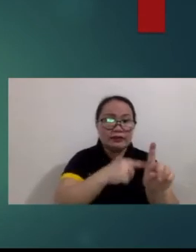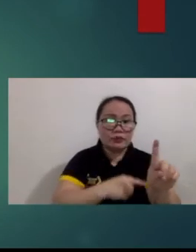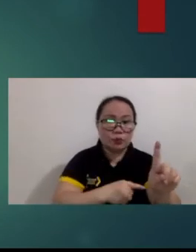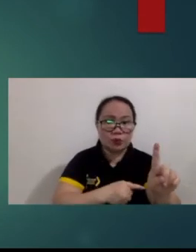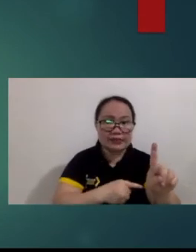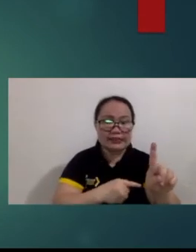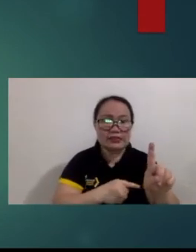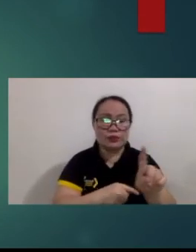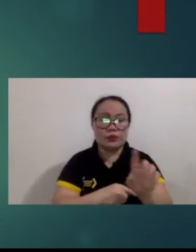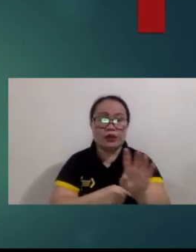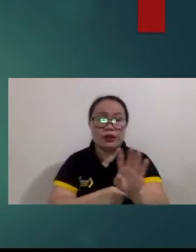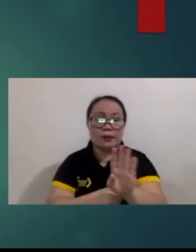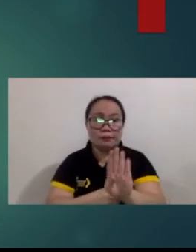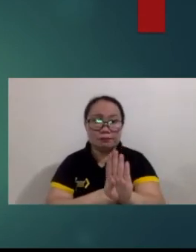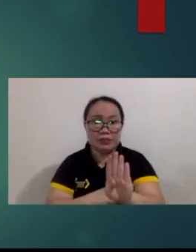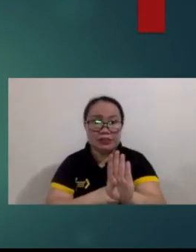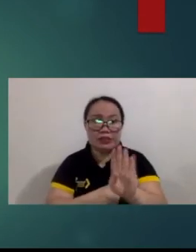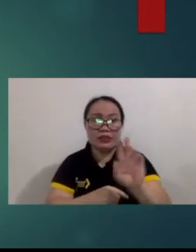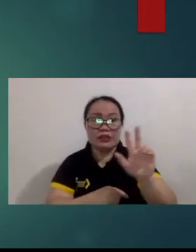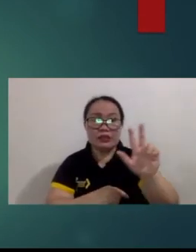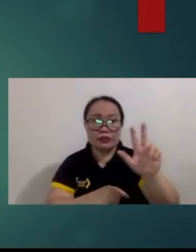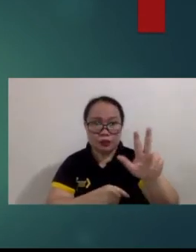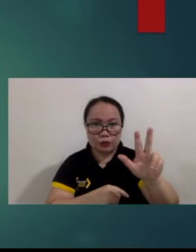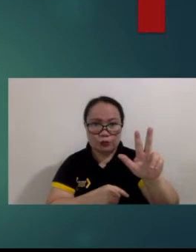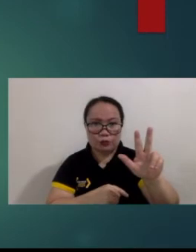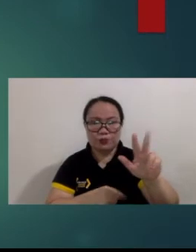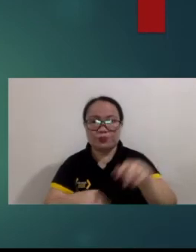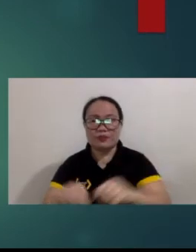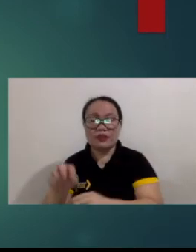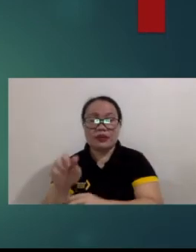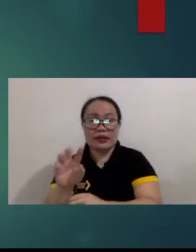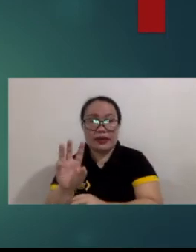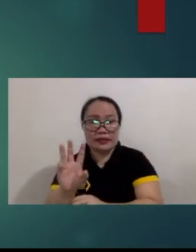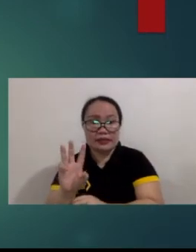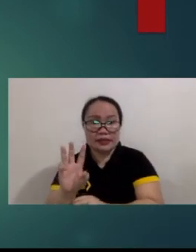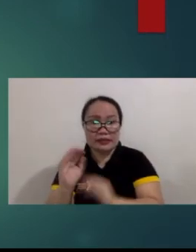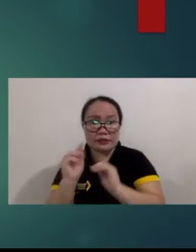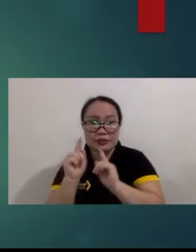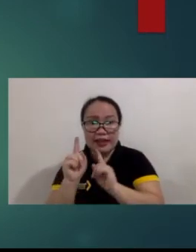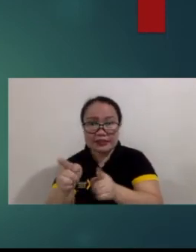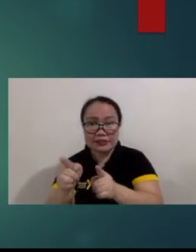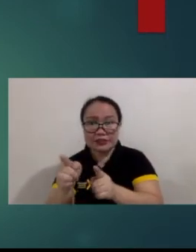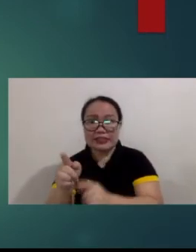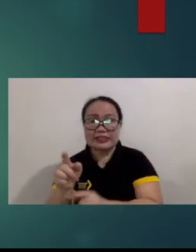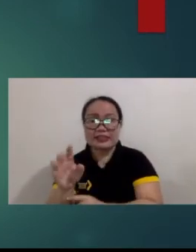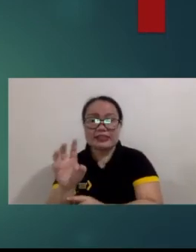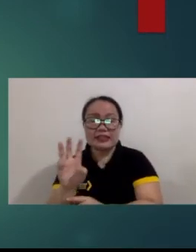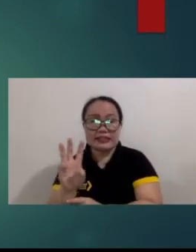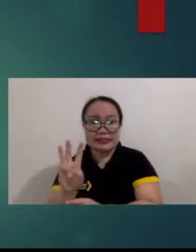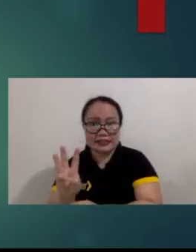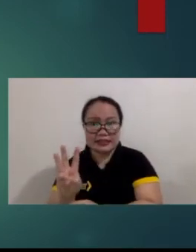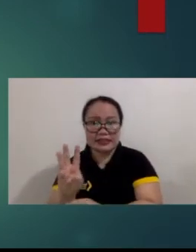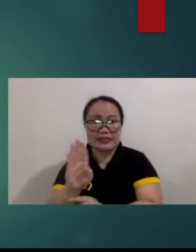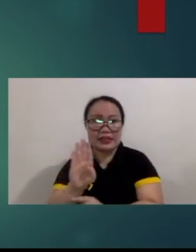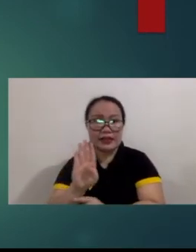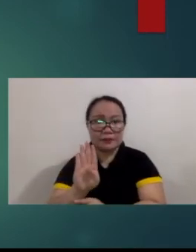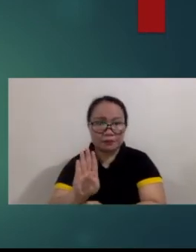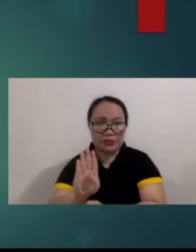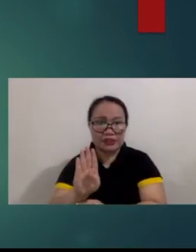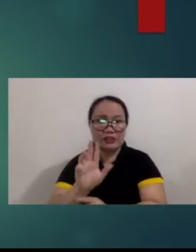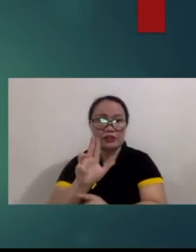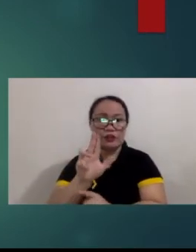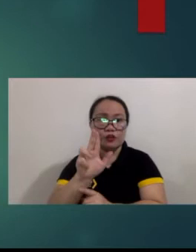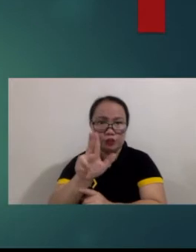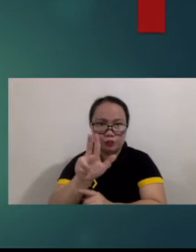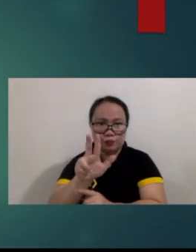and 1. So b cubed. So the answer is